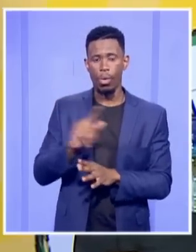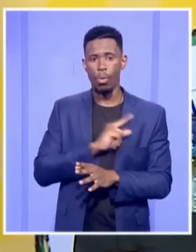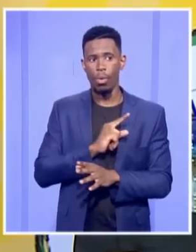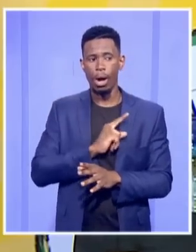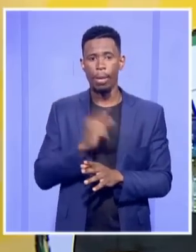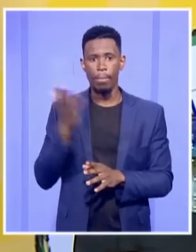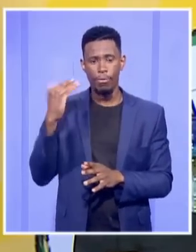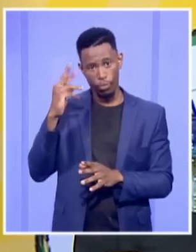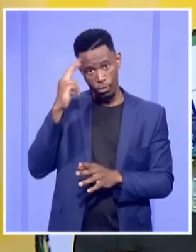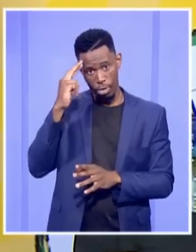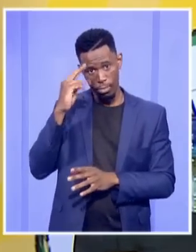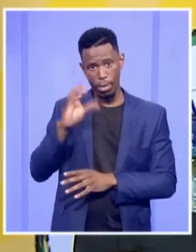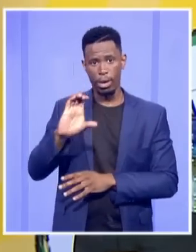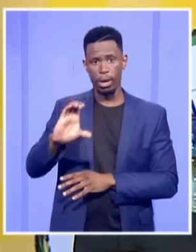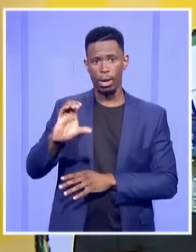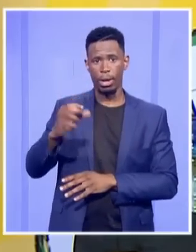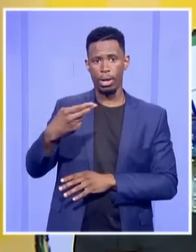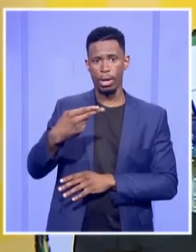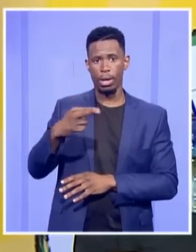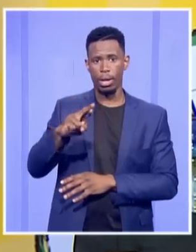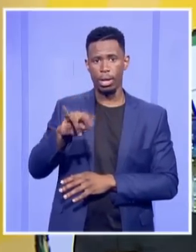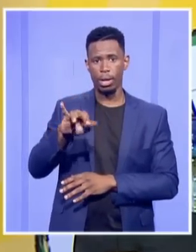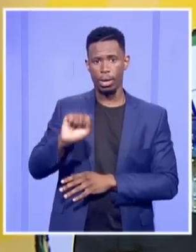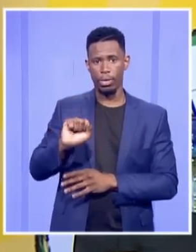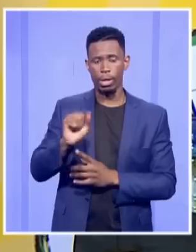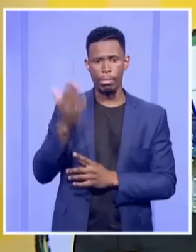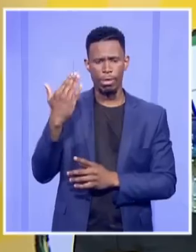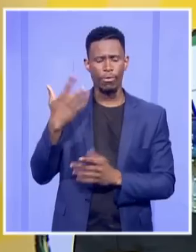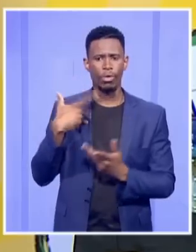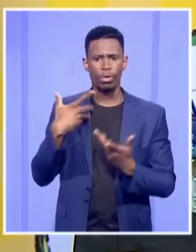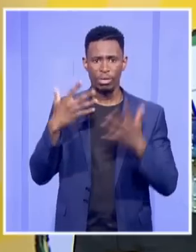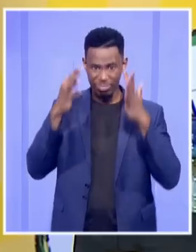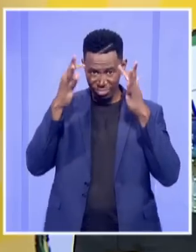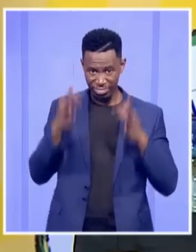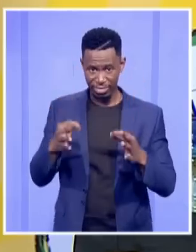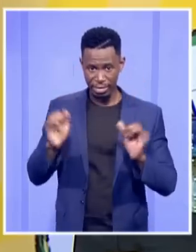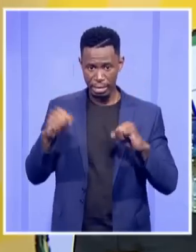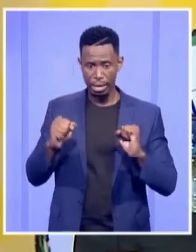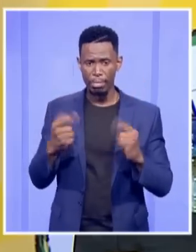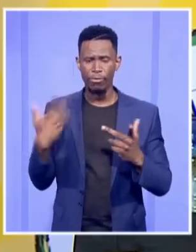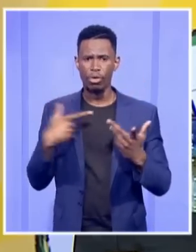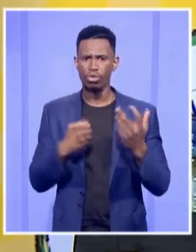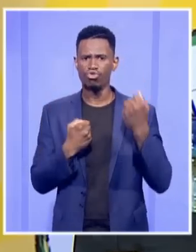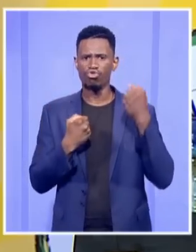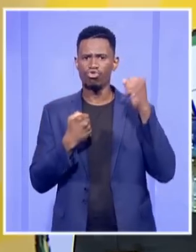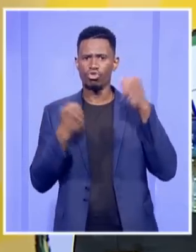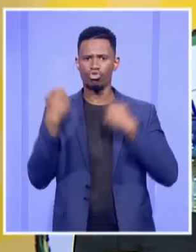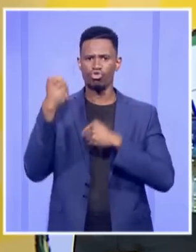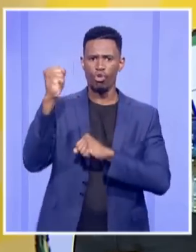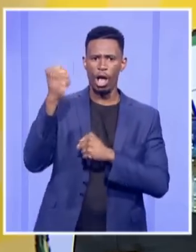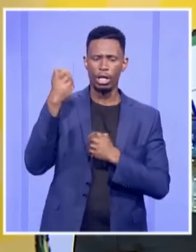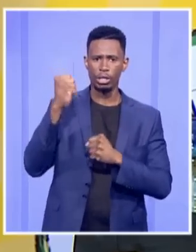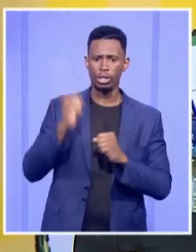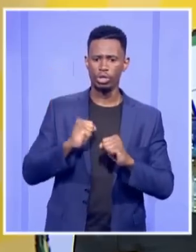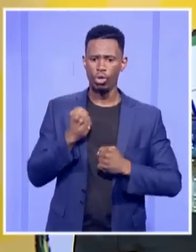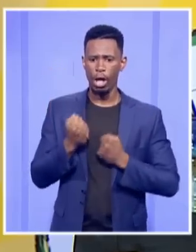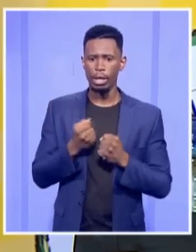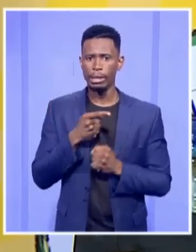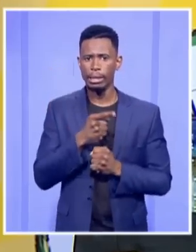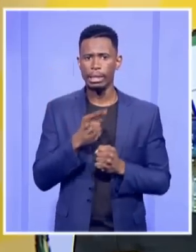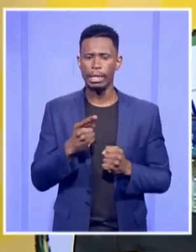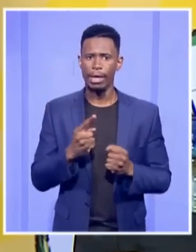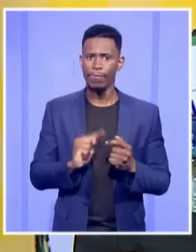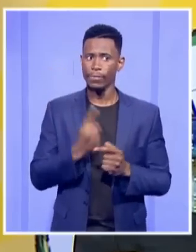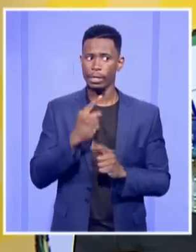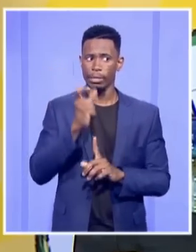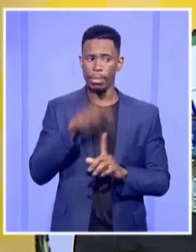Krizani, who did not agree with the dissolution of the armed struggle, and yet was the first one to come out and